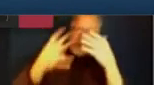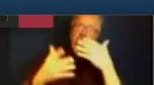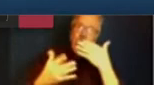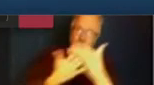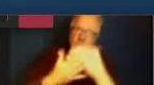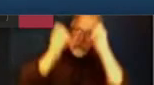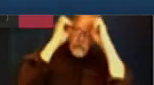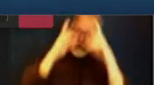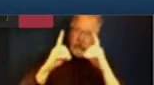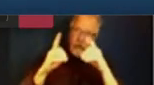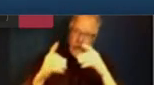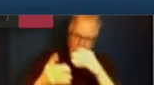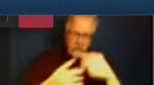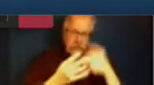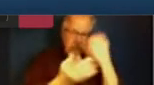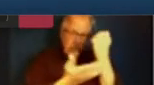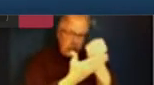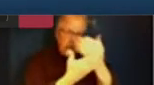those.